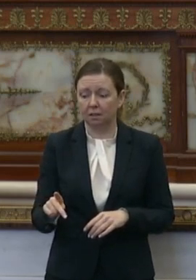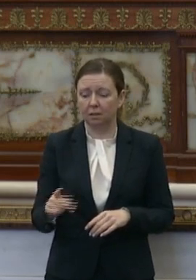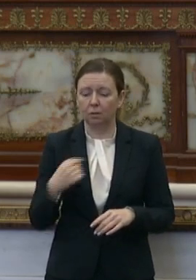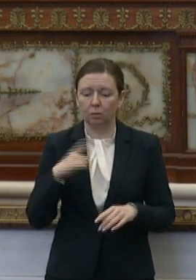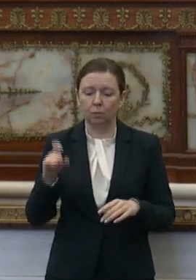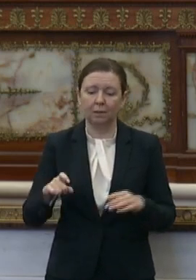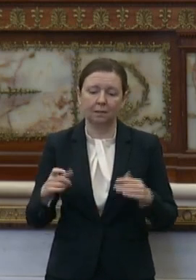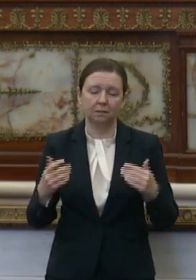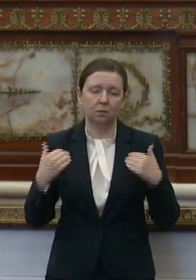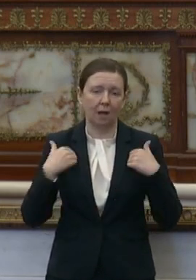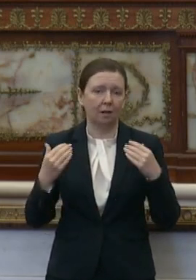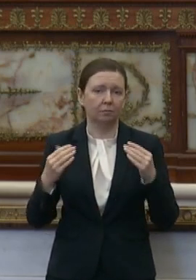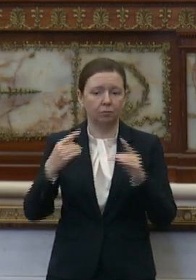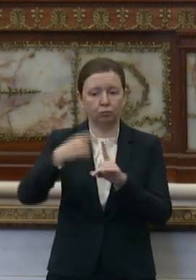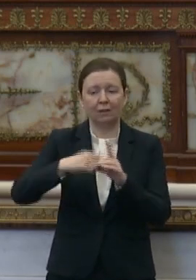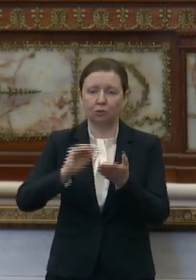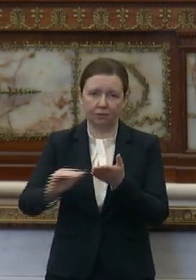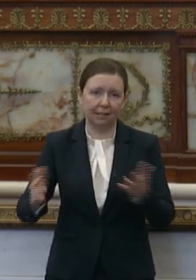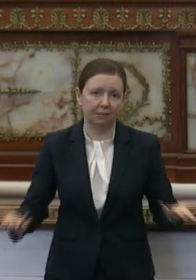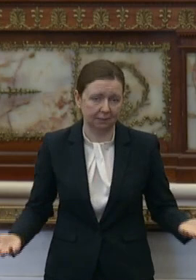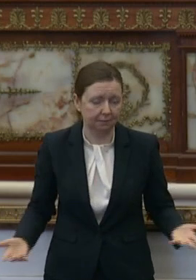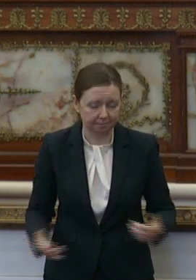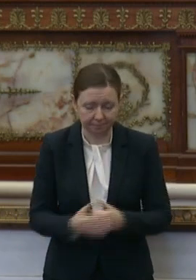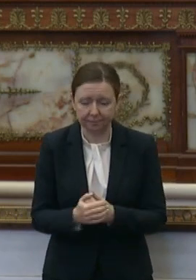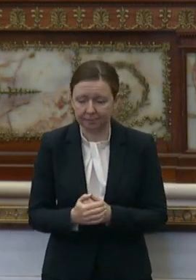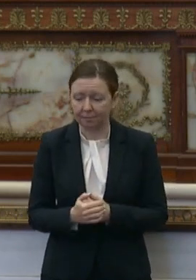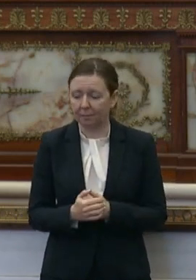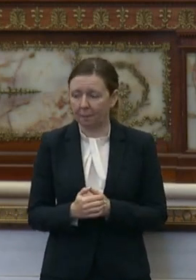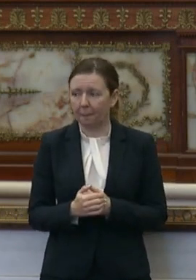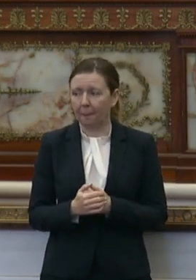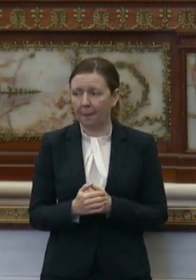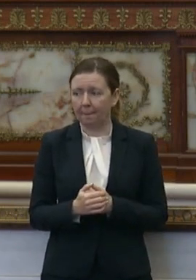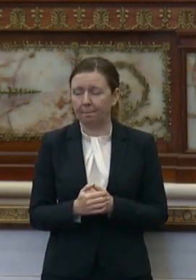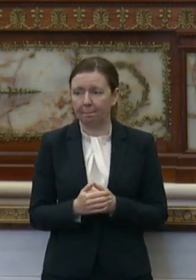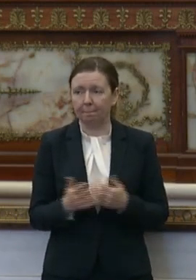we need to have a rental forgiveness. And